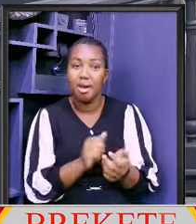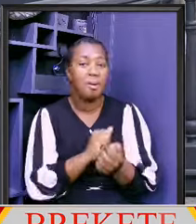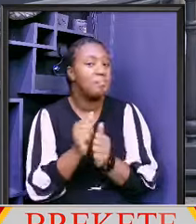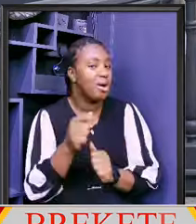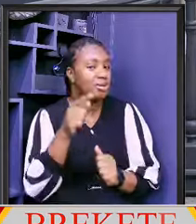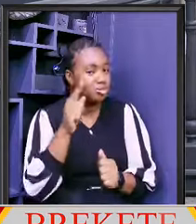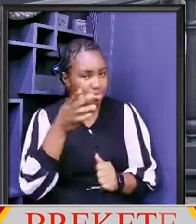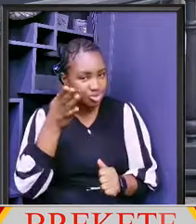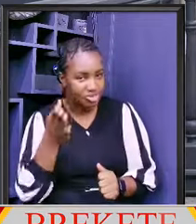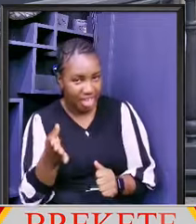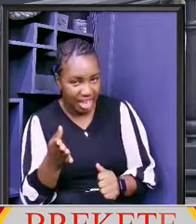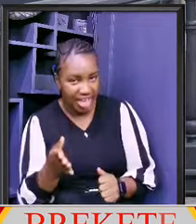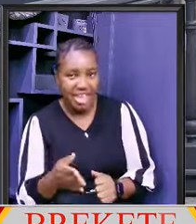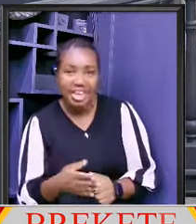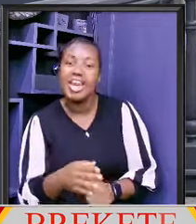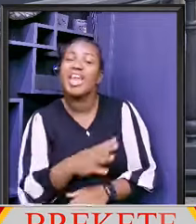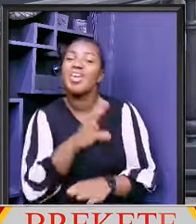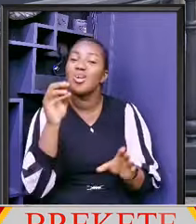no.